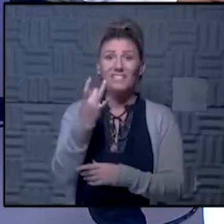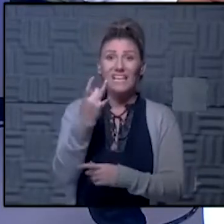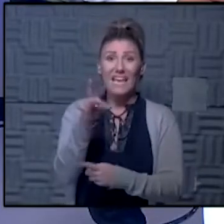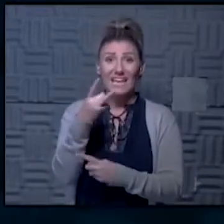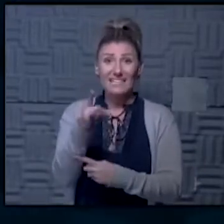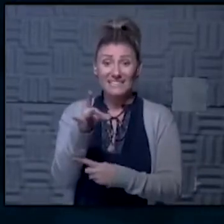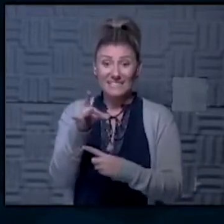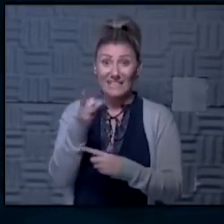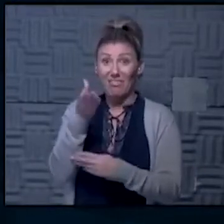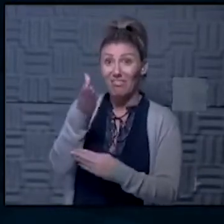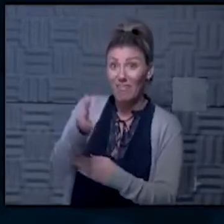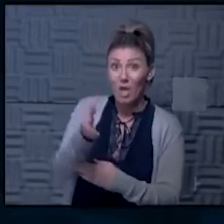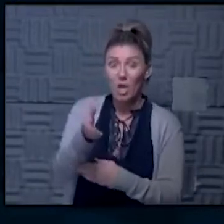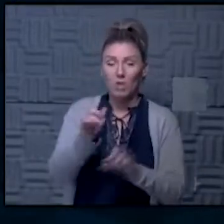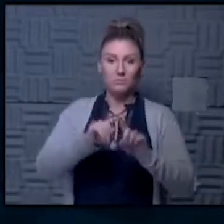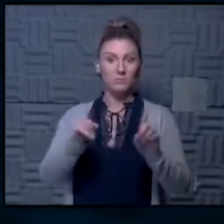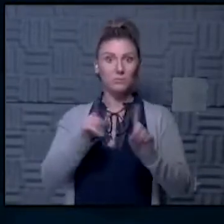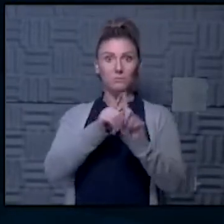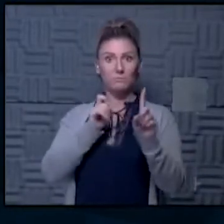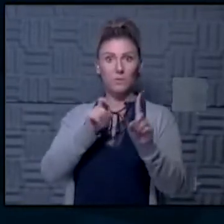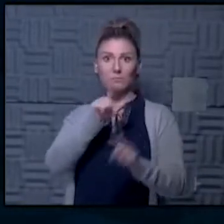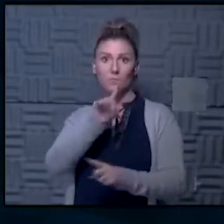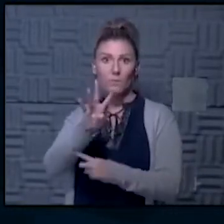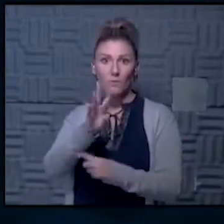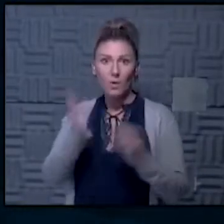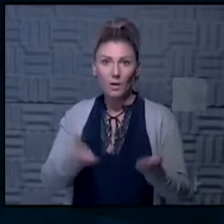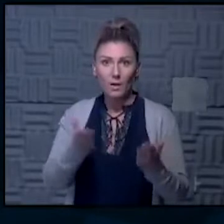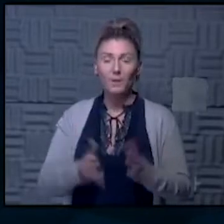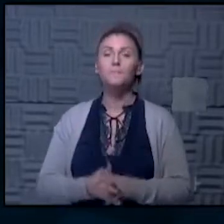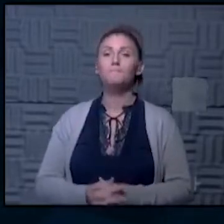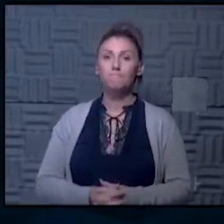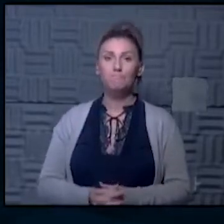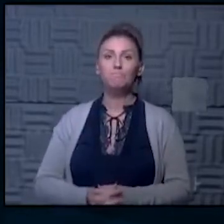is very different from 24 here.